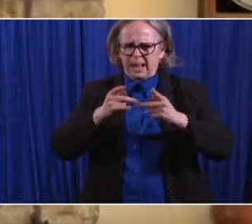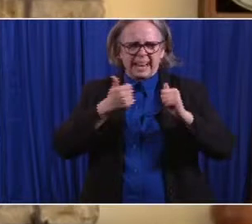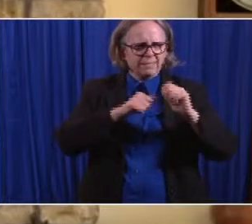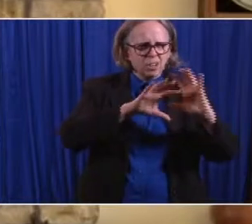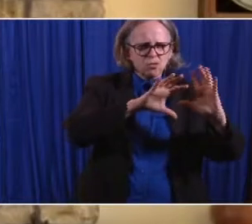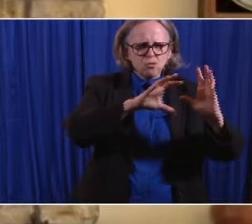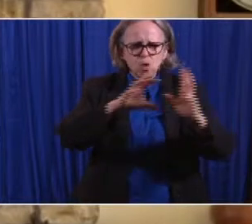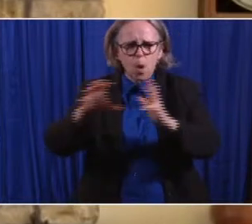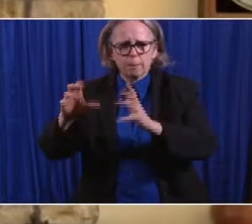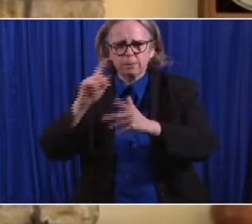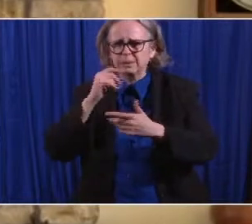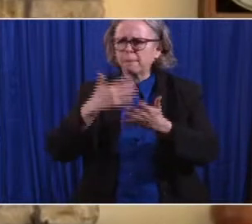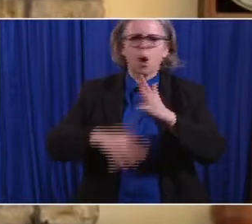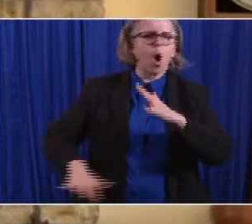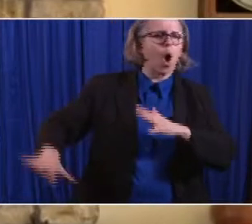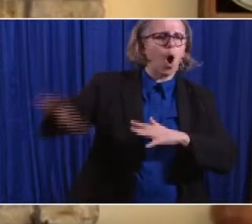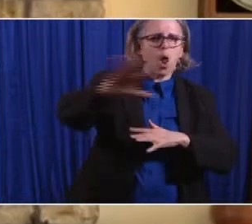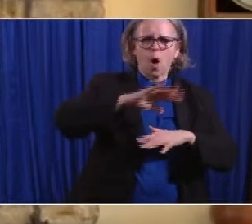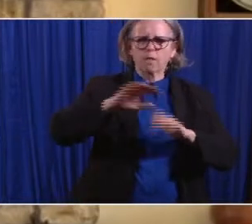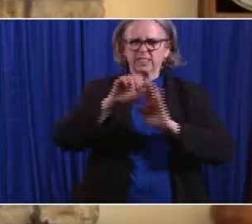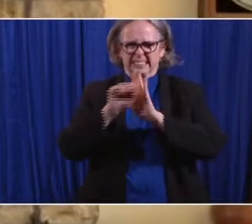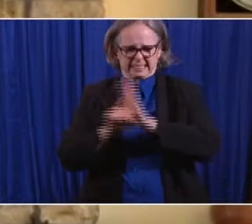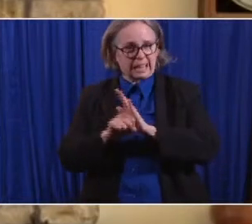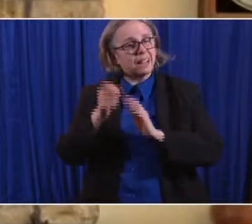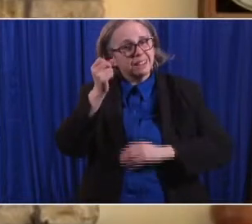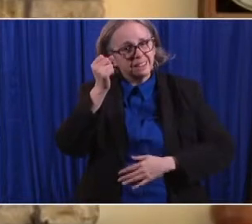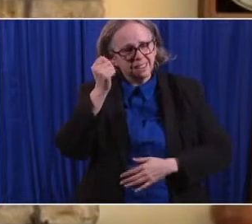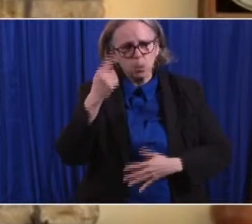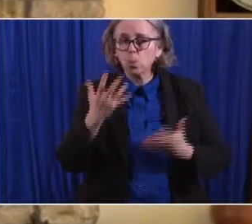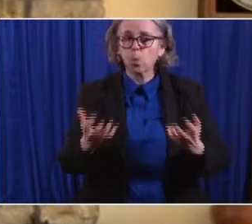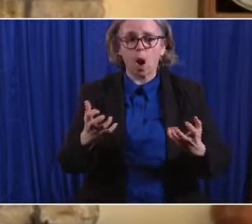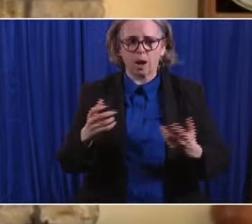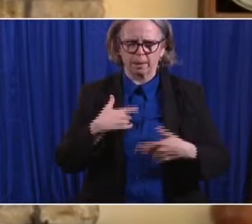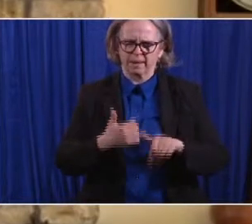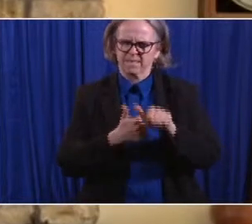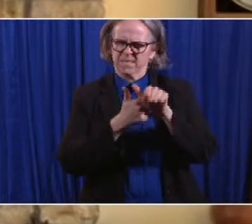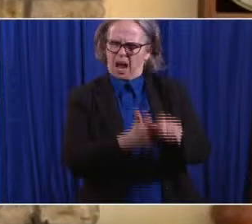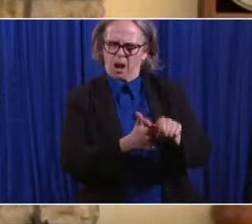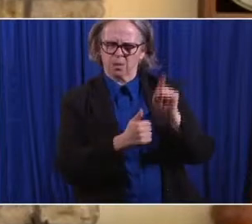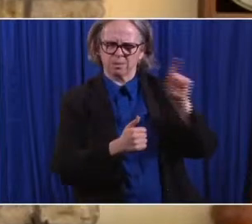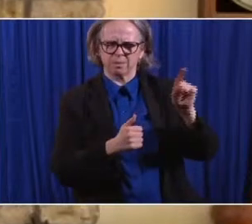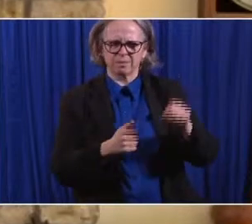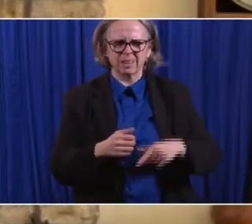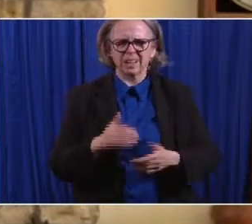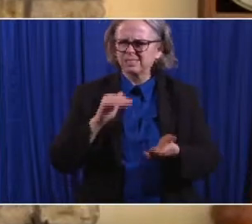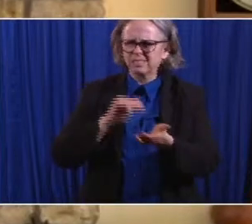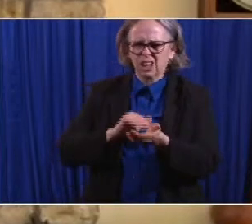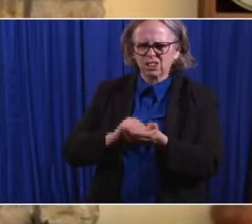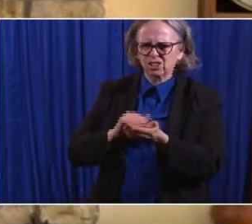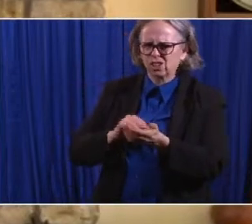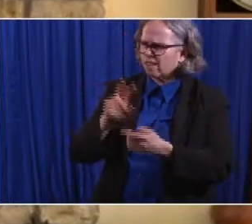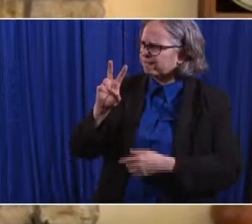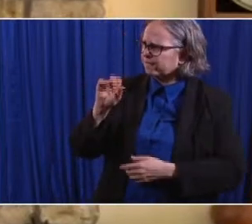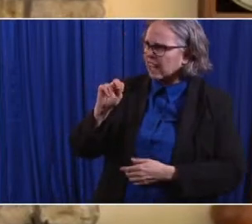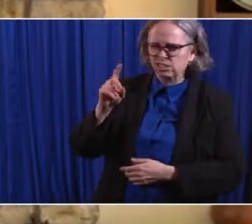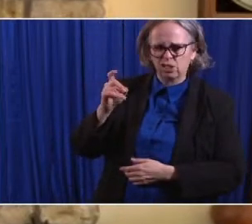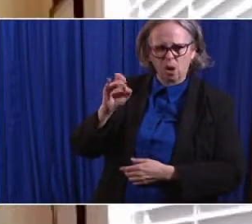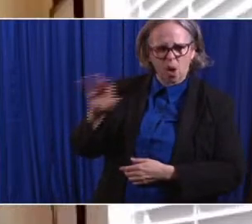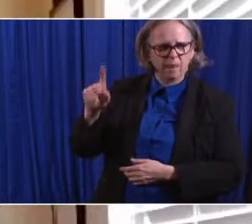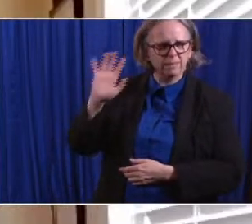have tried to do that and to follow that. Dr. Vanderhoff, you want to talk about the